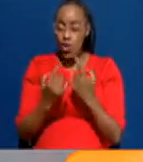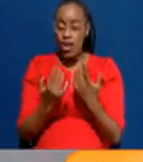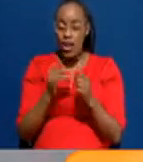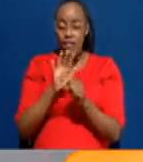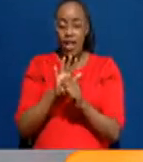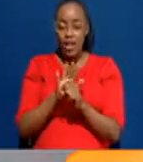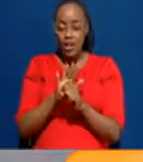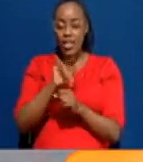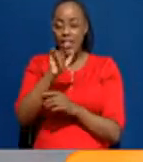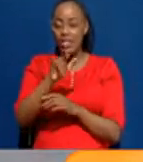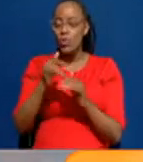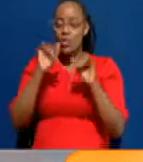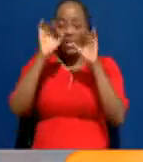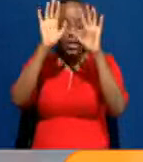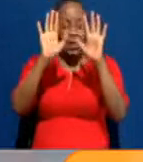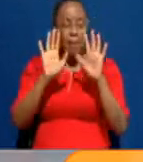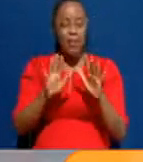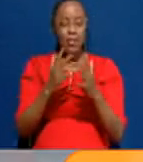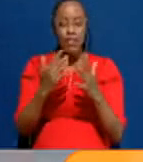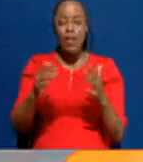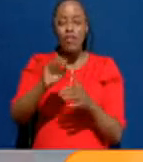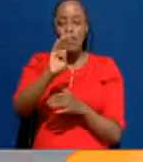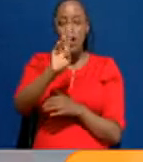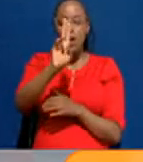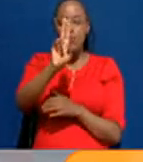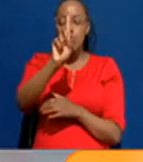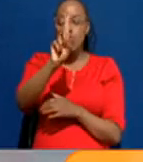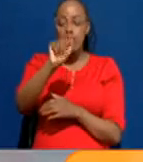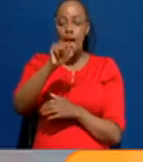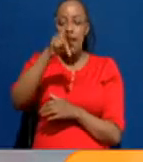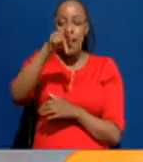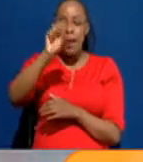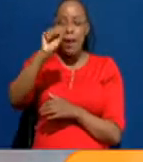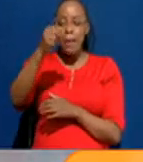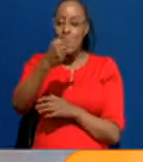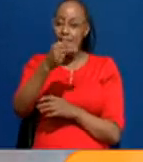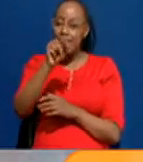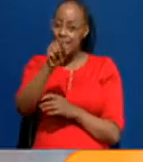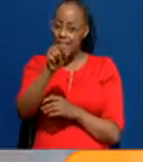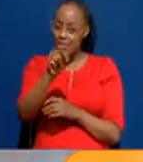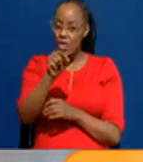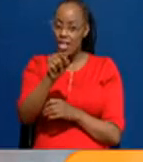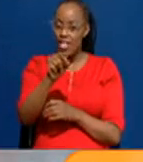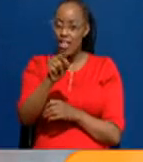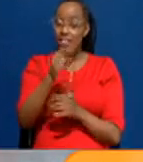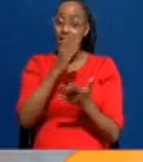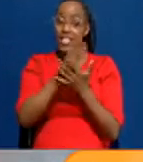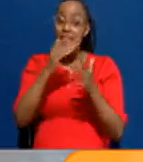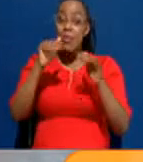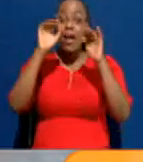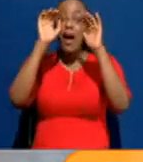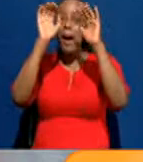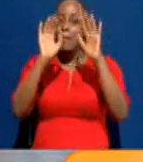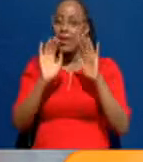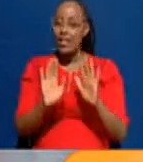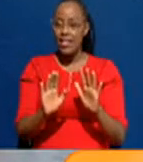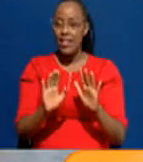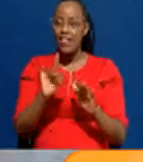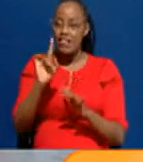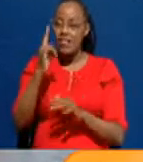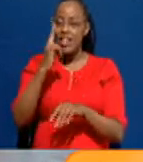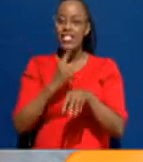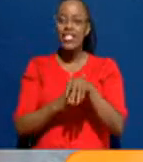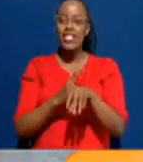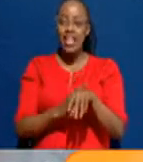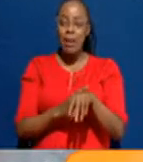Oh, that was so amazing. Budapest. Oh, yeah. Oh, huh? It was something amazing. It was my first